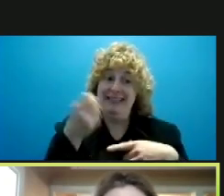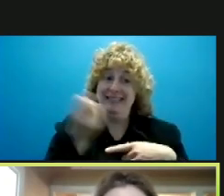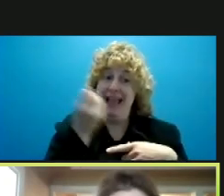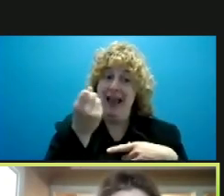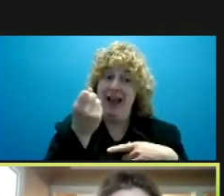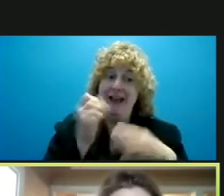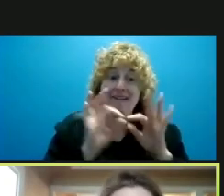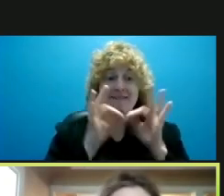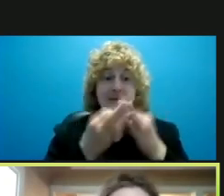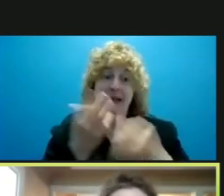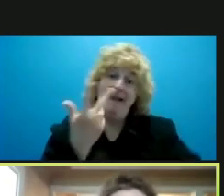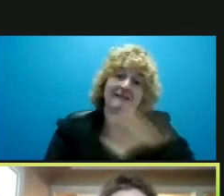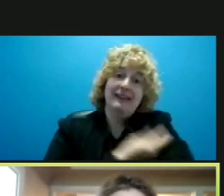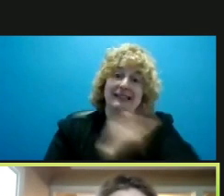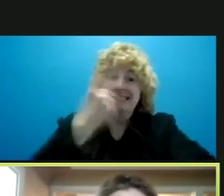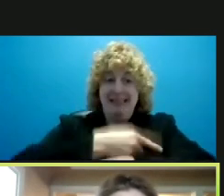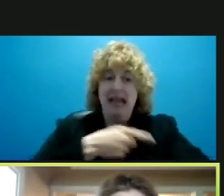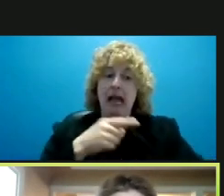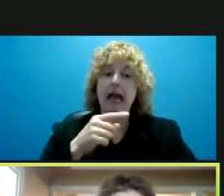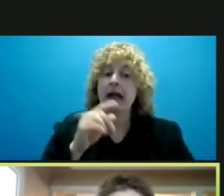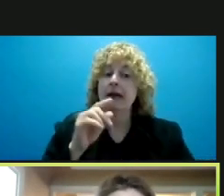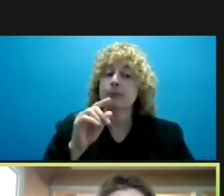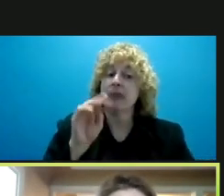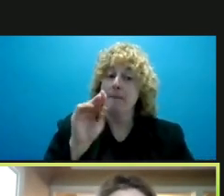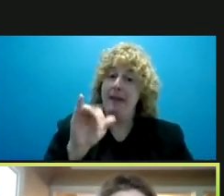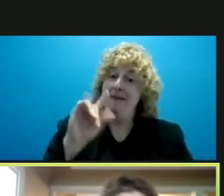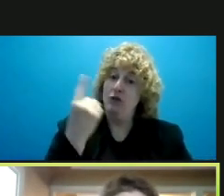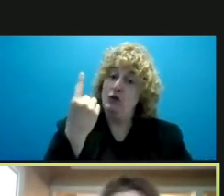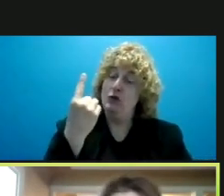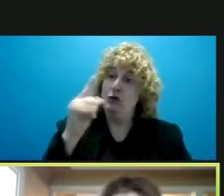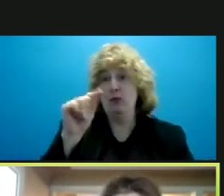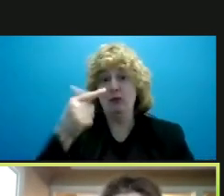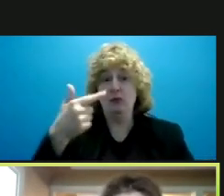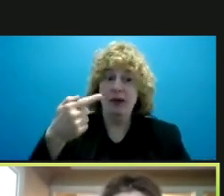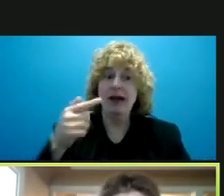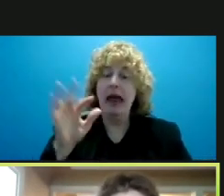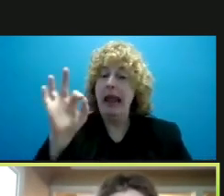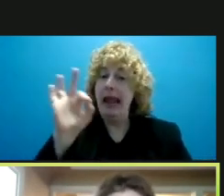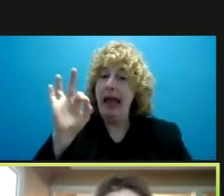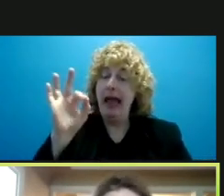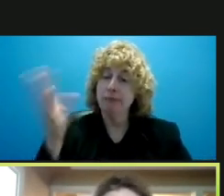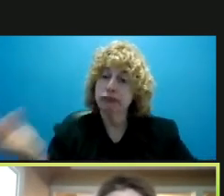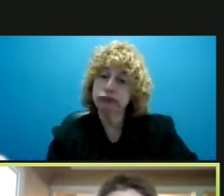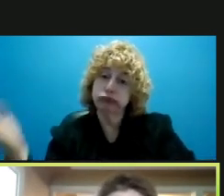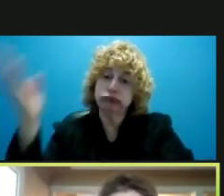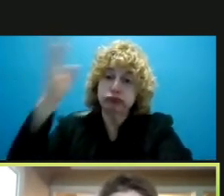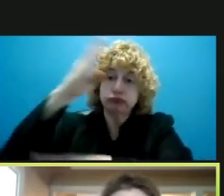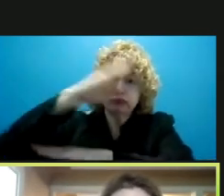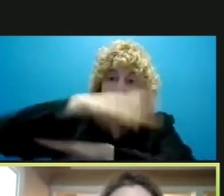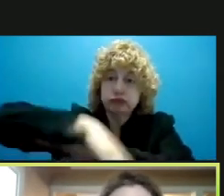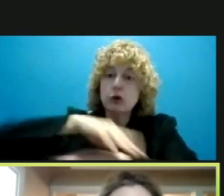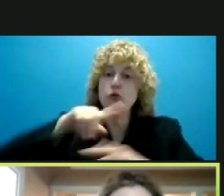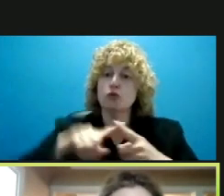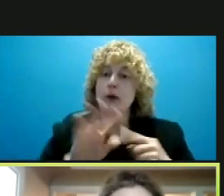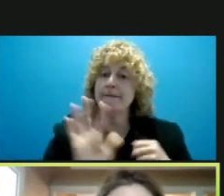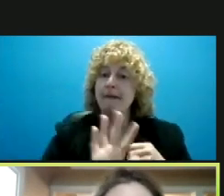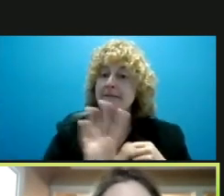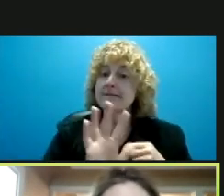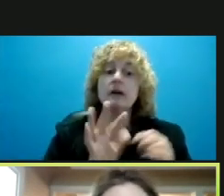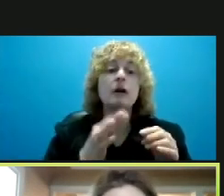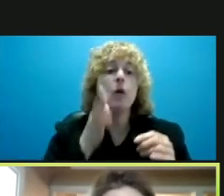from 9am to 5pm. There's going to be food trucks, free parkings, and giveaways. And this event